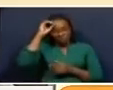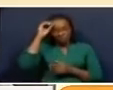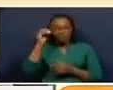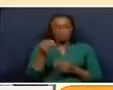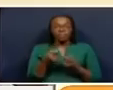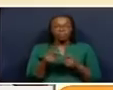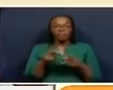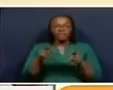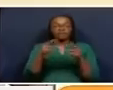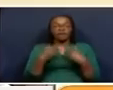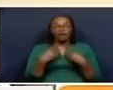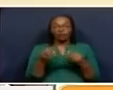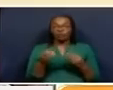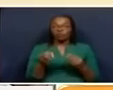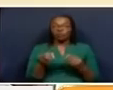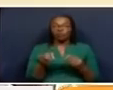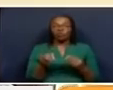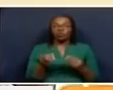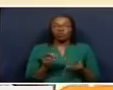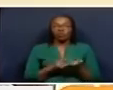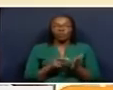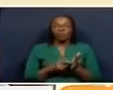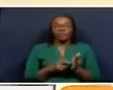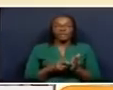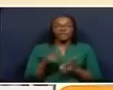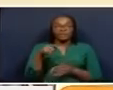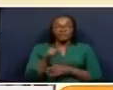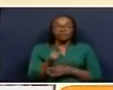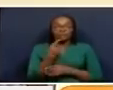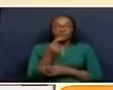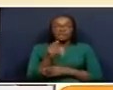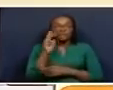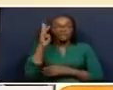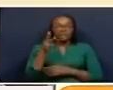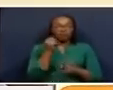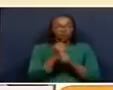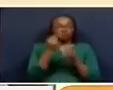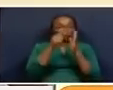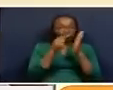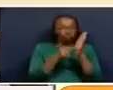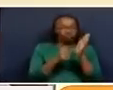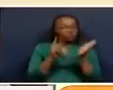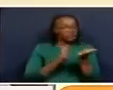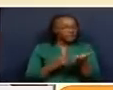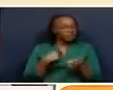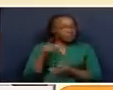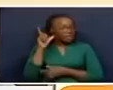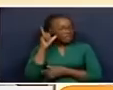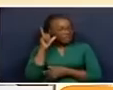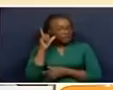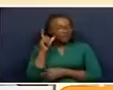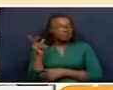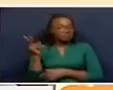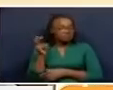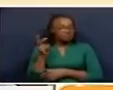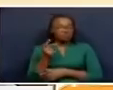they'll create ice out of fire, and they tell us they are going to do all these things. When I hear some of what I call platform